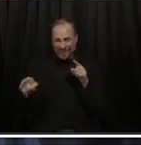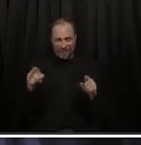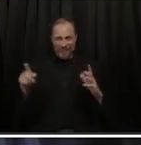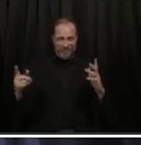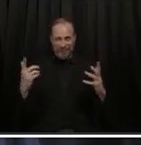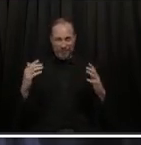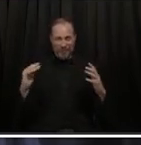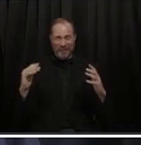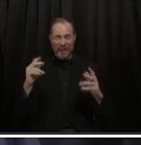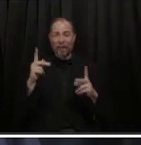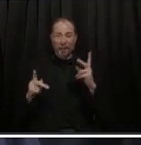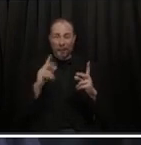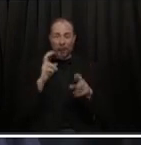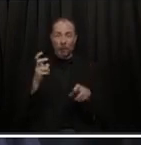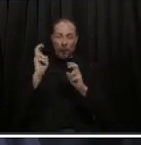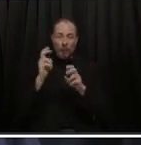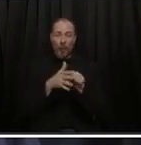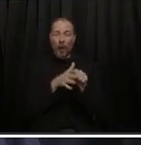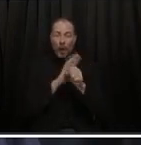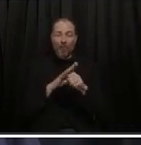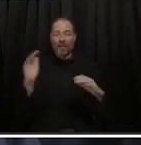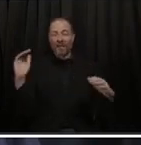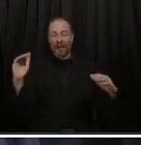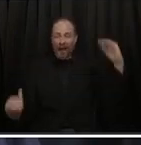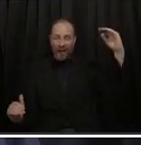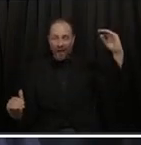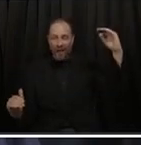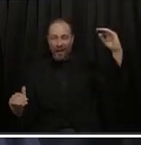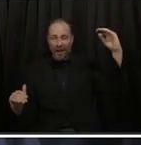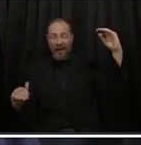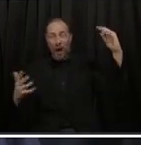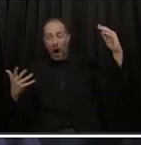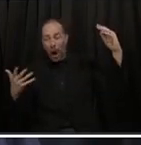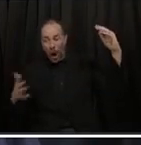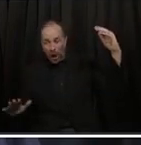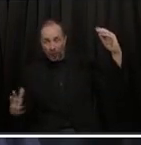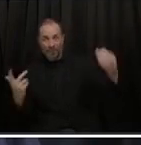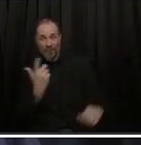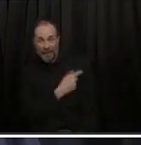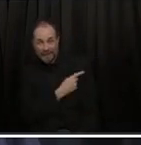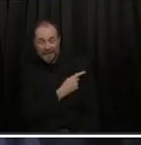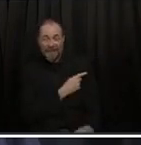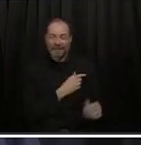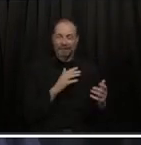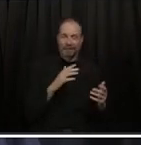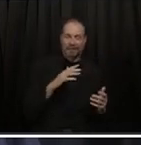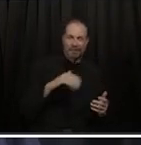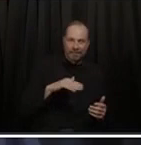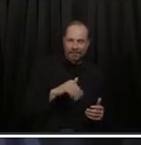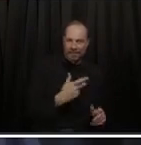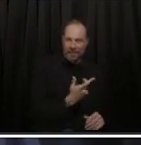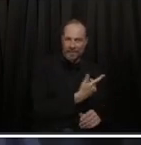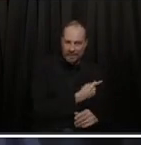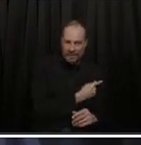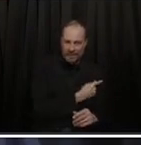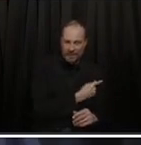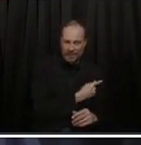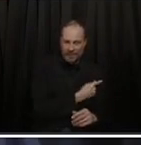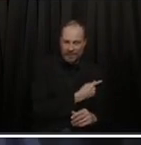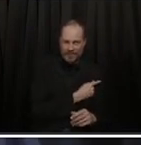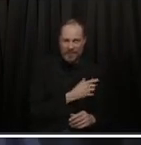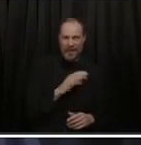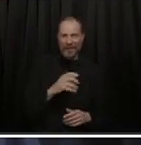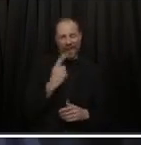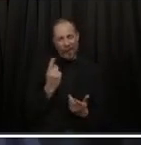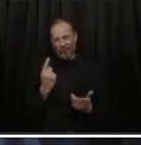and unvaccinated protection levels. Keep in mind that there are many more vaccinated people, and the fact that there are many fewer hospitalized vaccinated people only